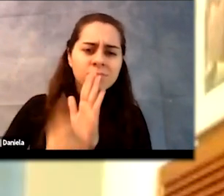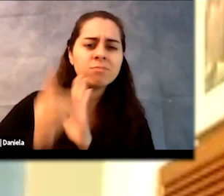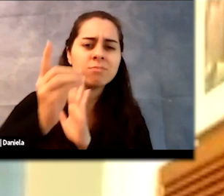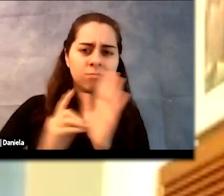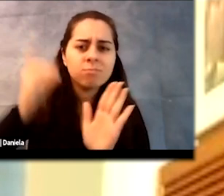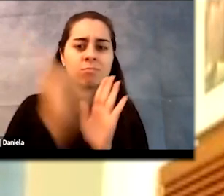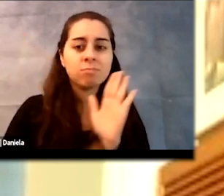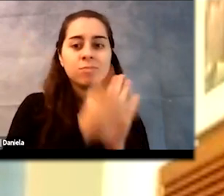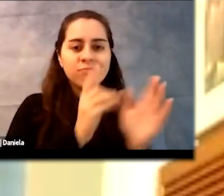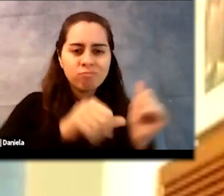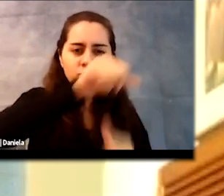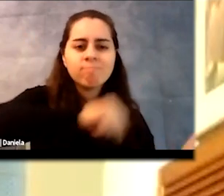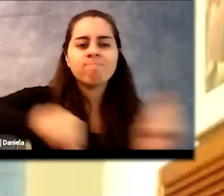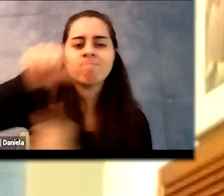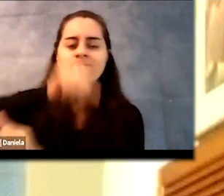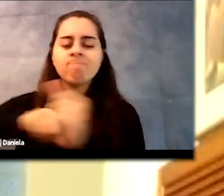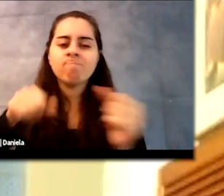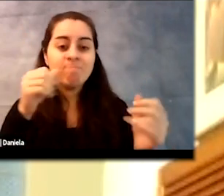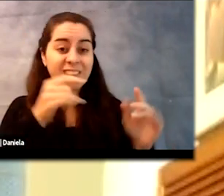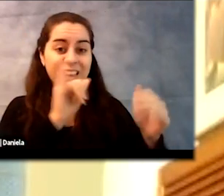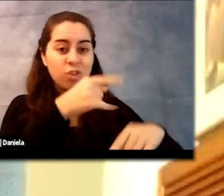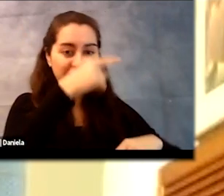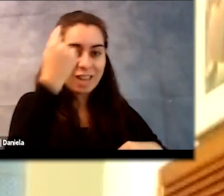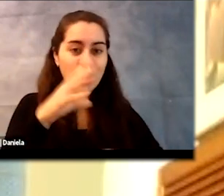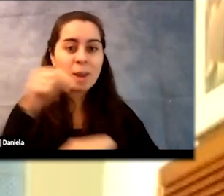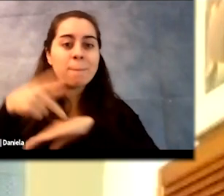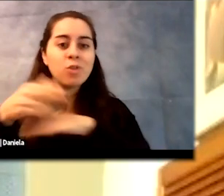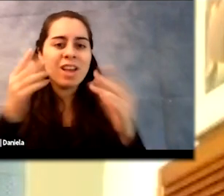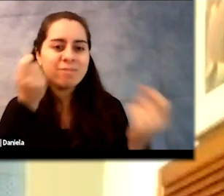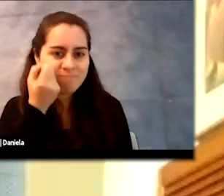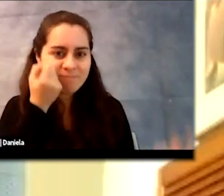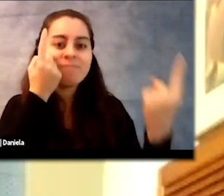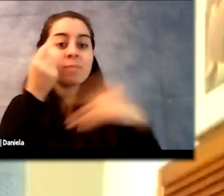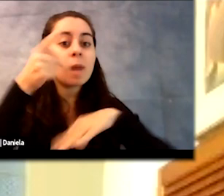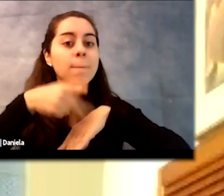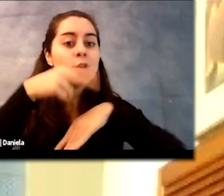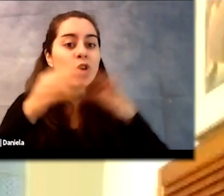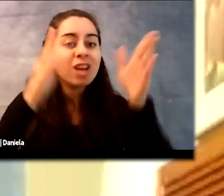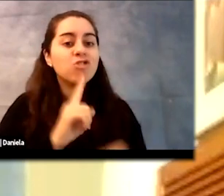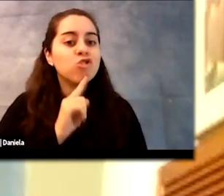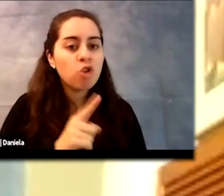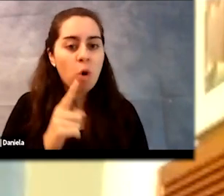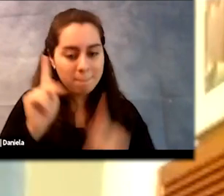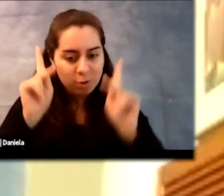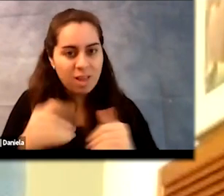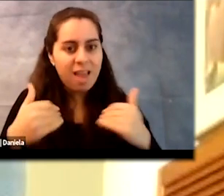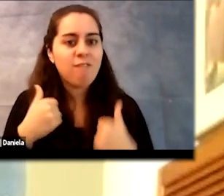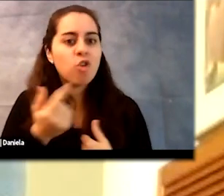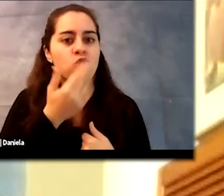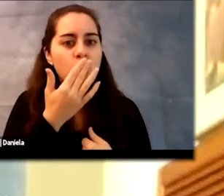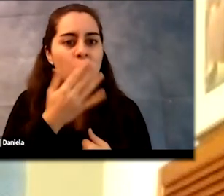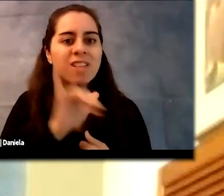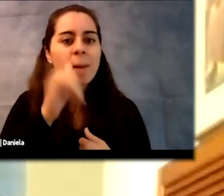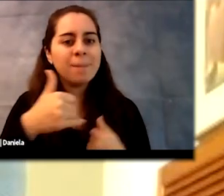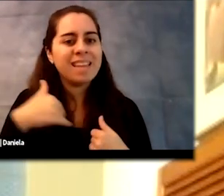with each other's plight. Puerto Ricans are people of color and shared a history of slavery with all the suffering